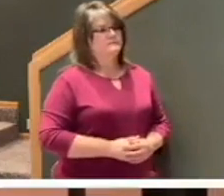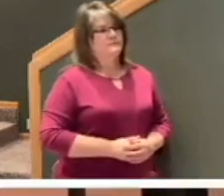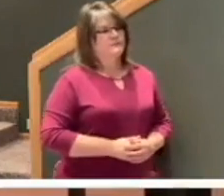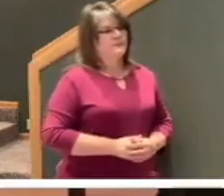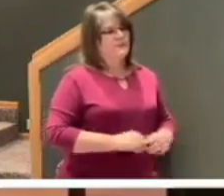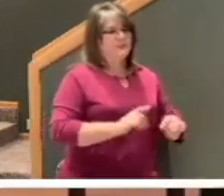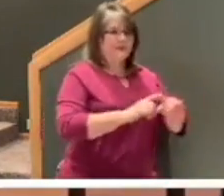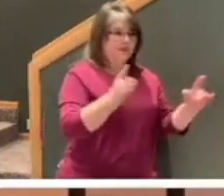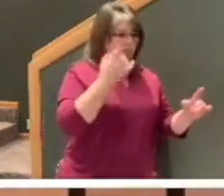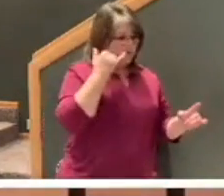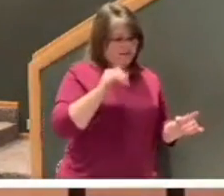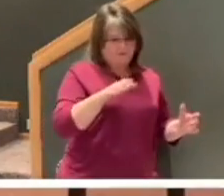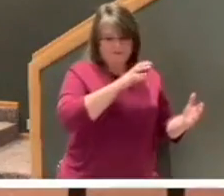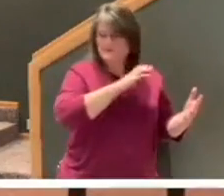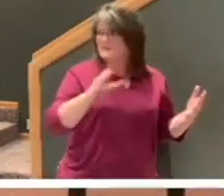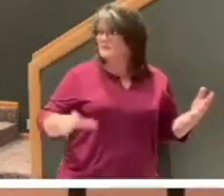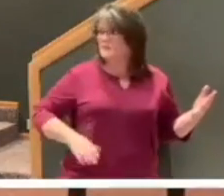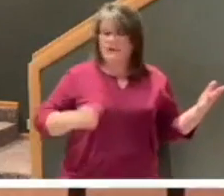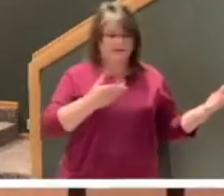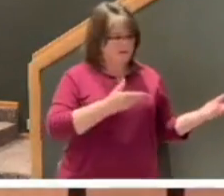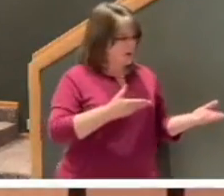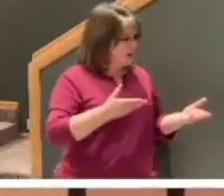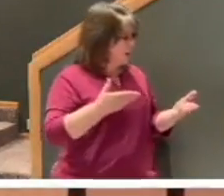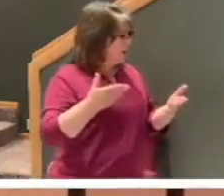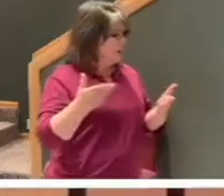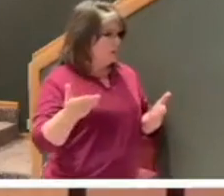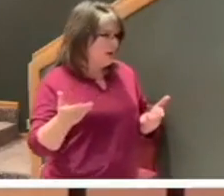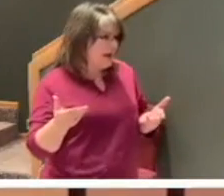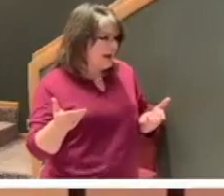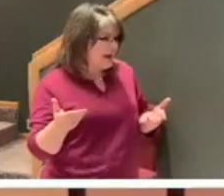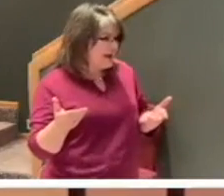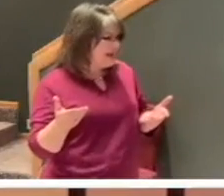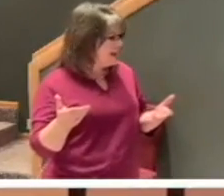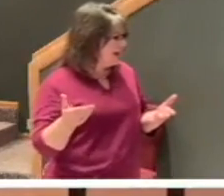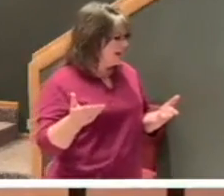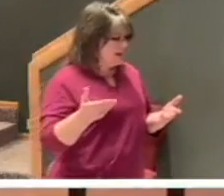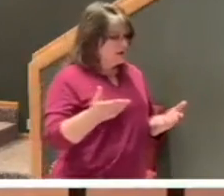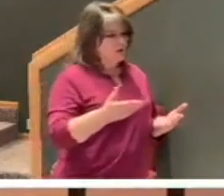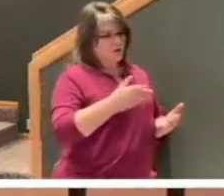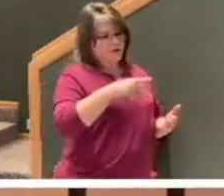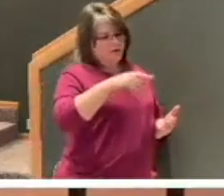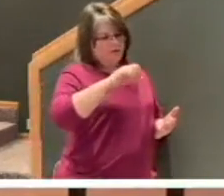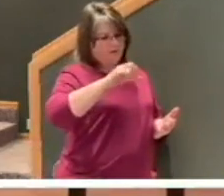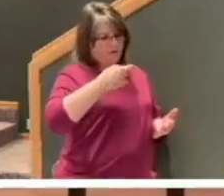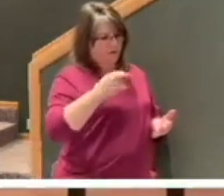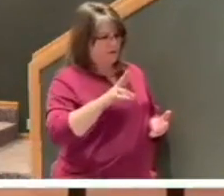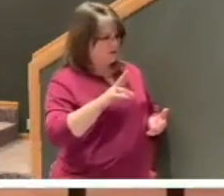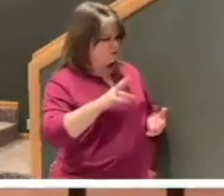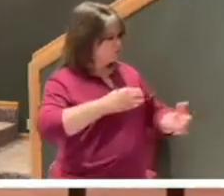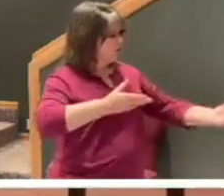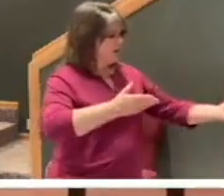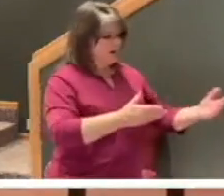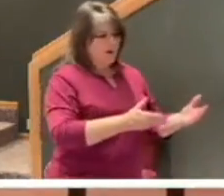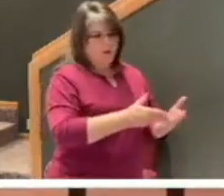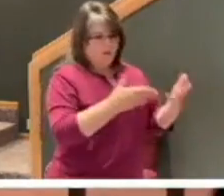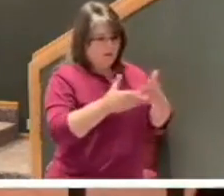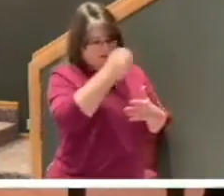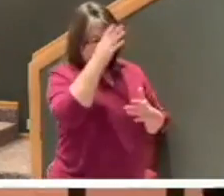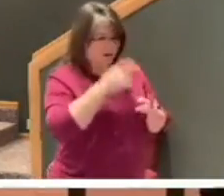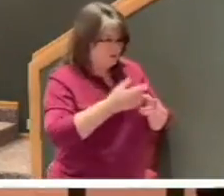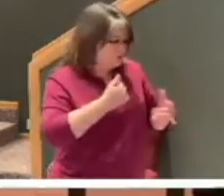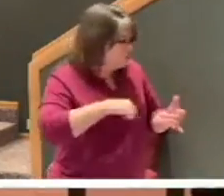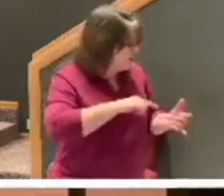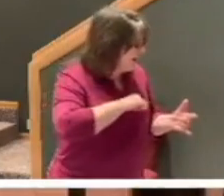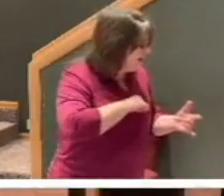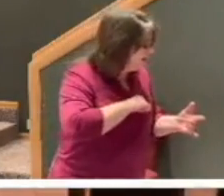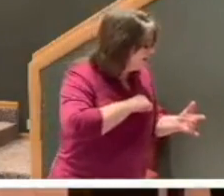But if this is Christ bringing the, you know, the picture is Christ bringing the infinite resource of God to us.